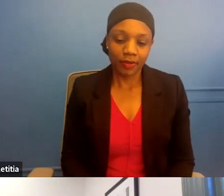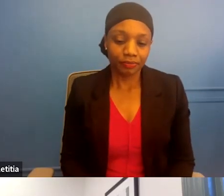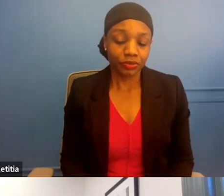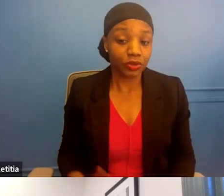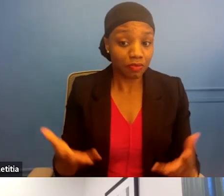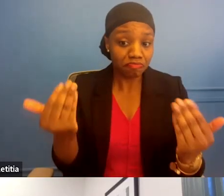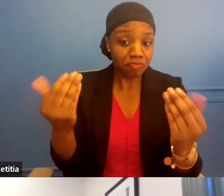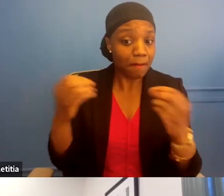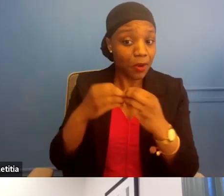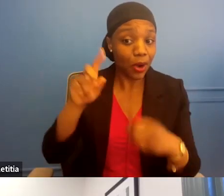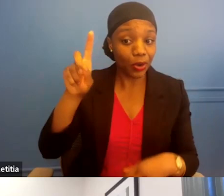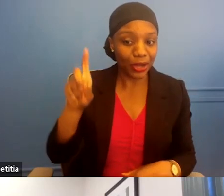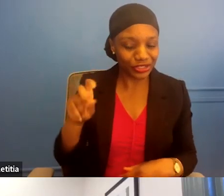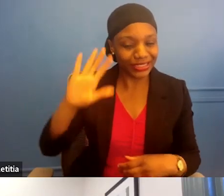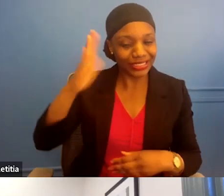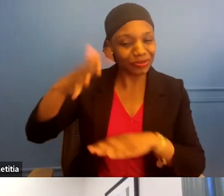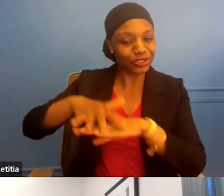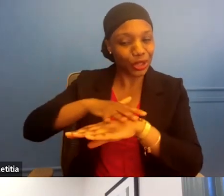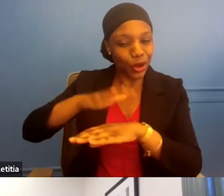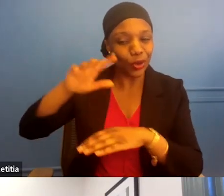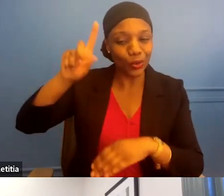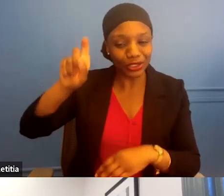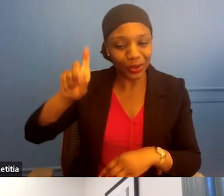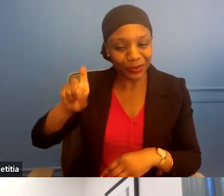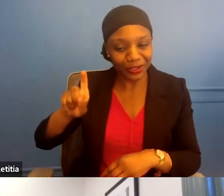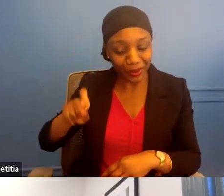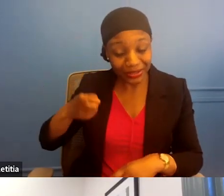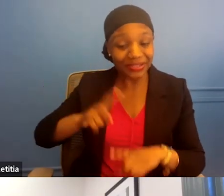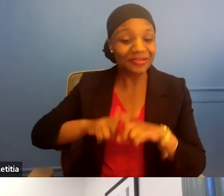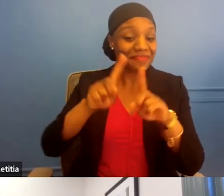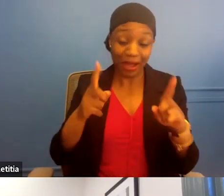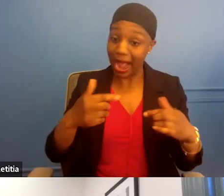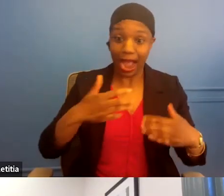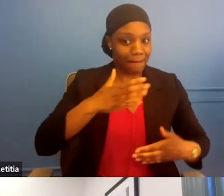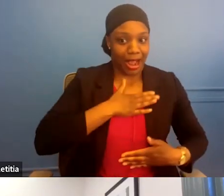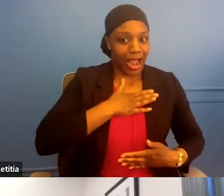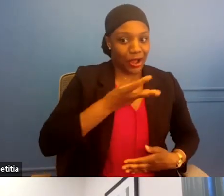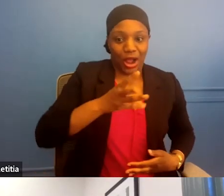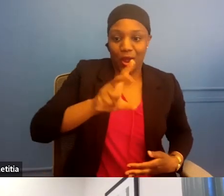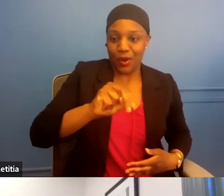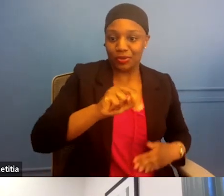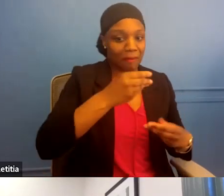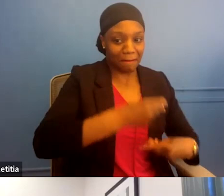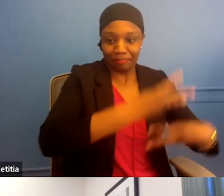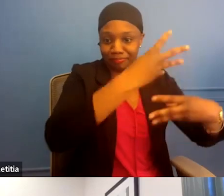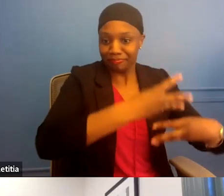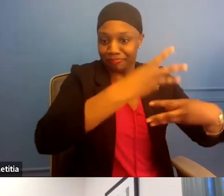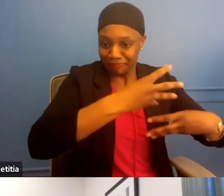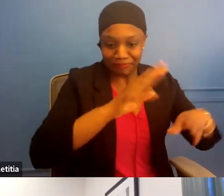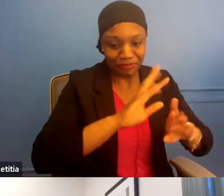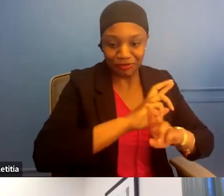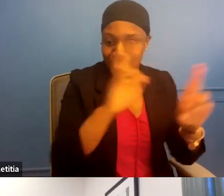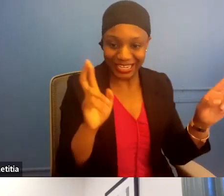questions. The questions are a little slow coming, but as I said, plenty of mine. So I, you know, we may have